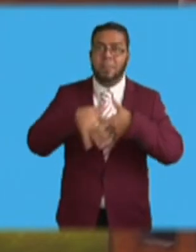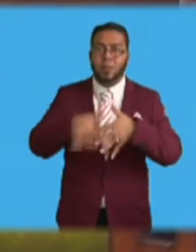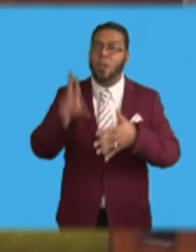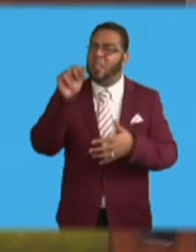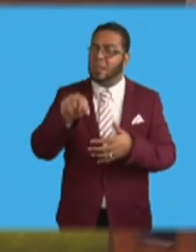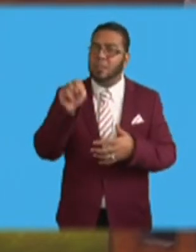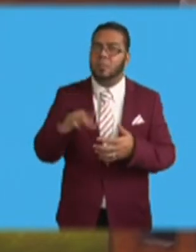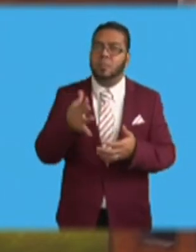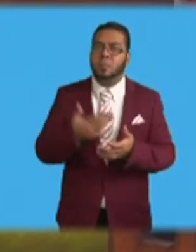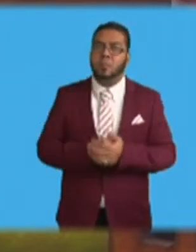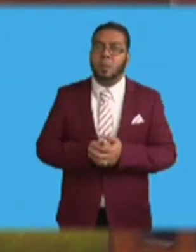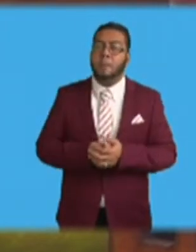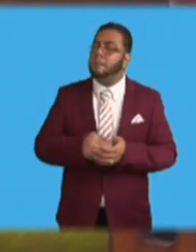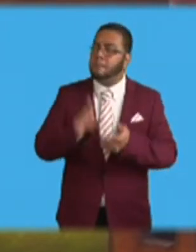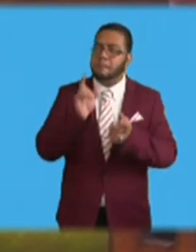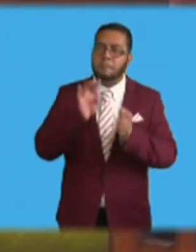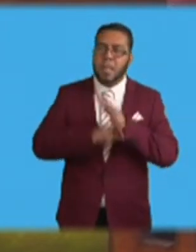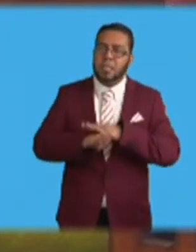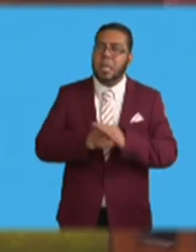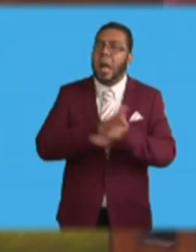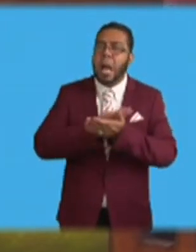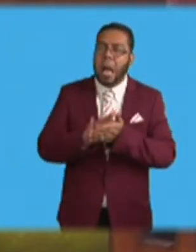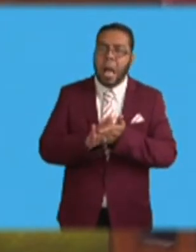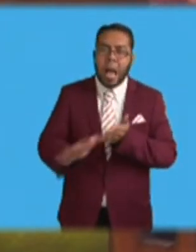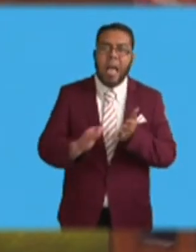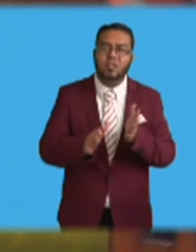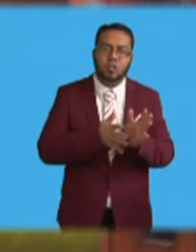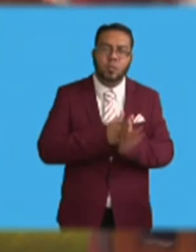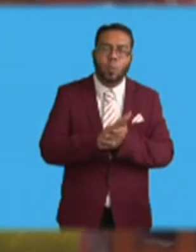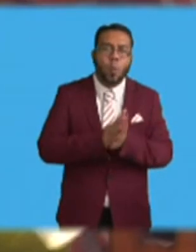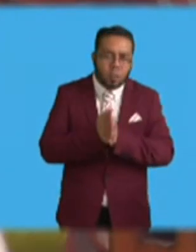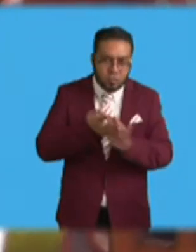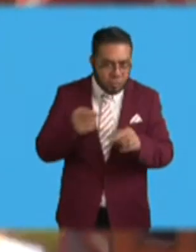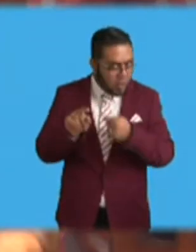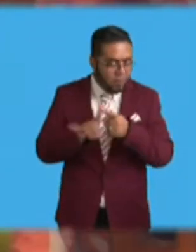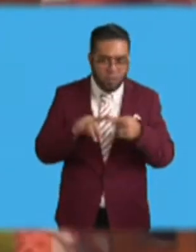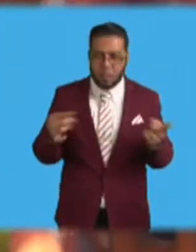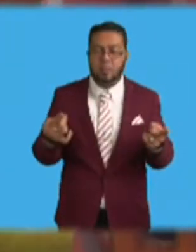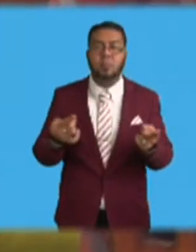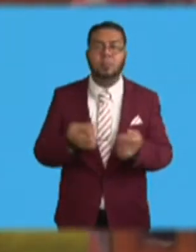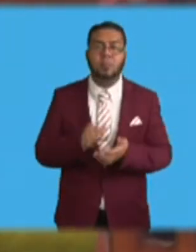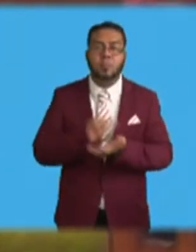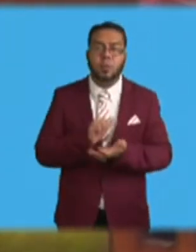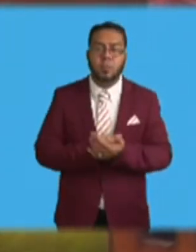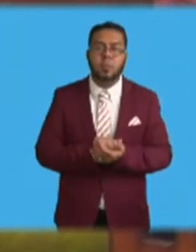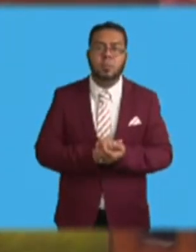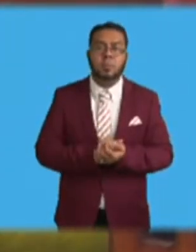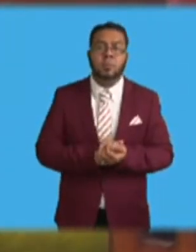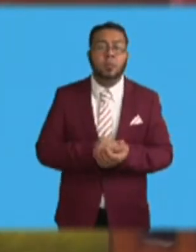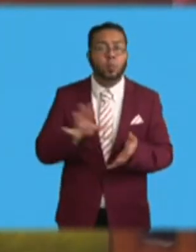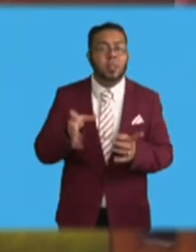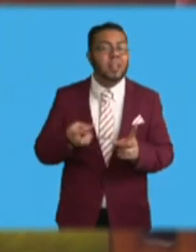for basic hygiene measures needed to prevent the transmission of this bacteria. Of course, we've been working to strengthen